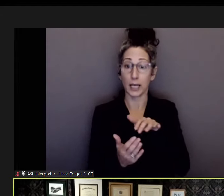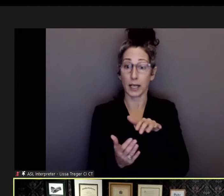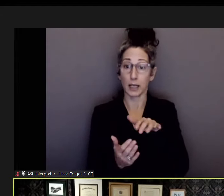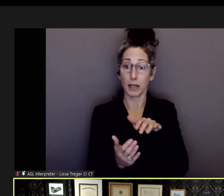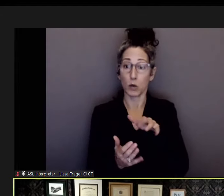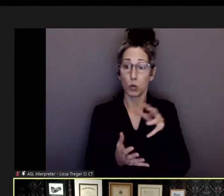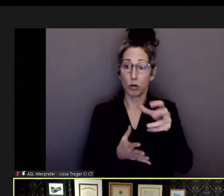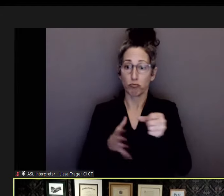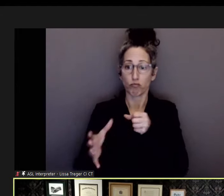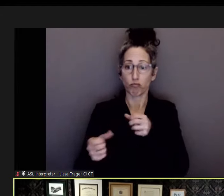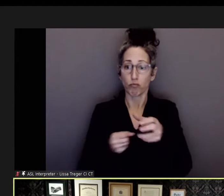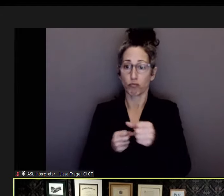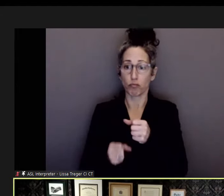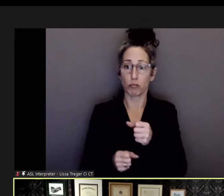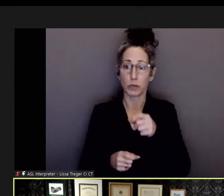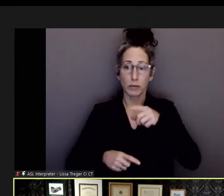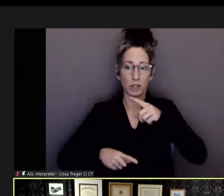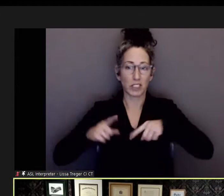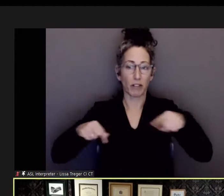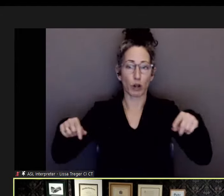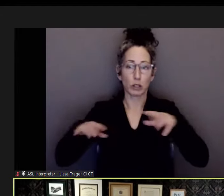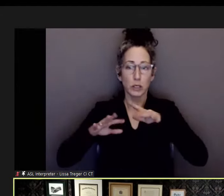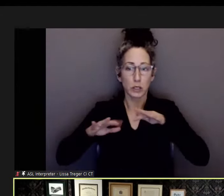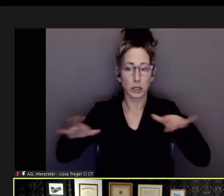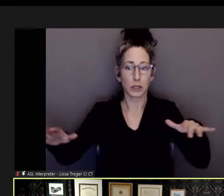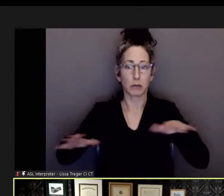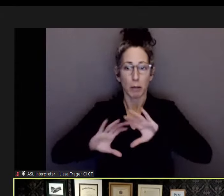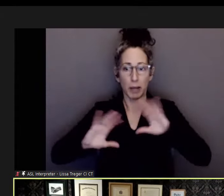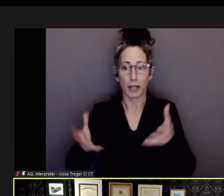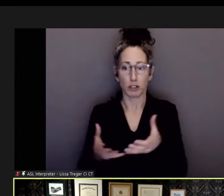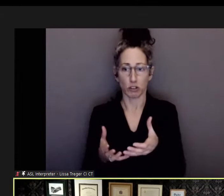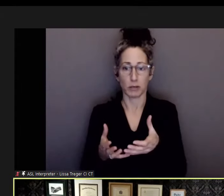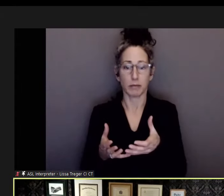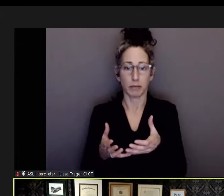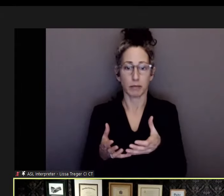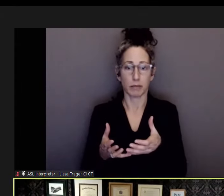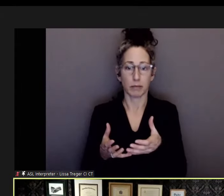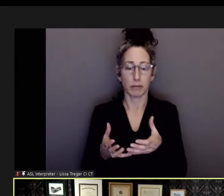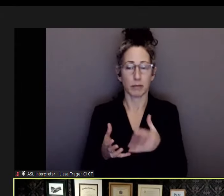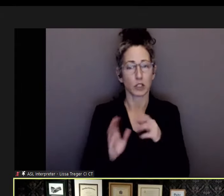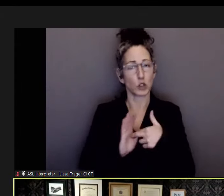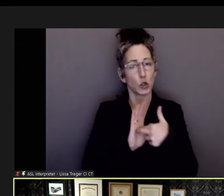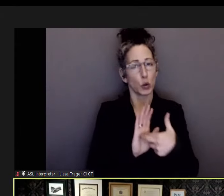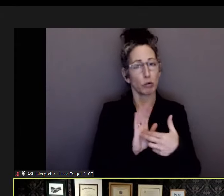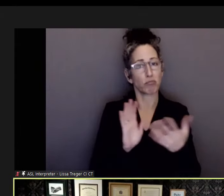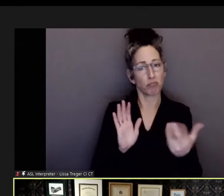diverse population that mimicked the characteristics of the general population.